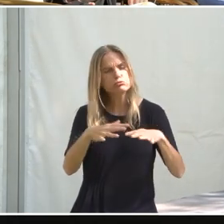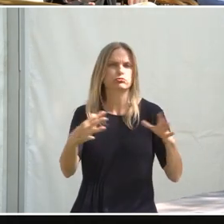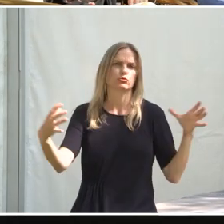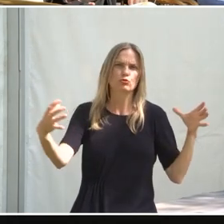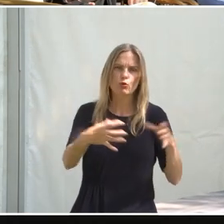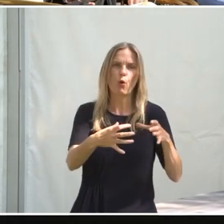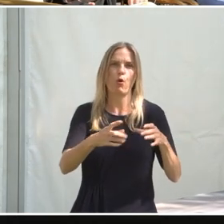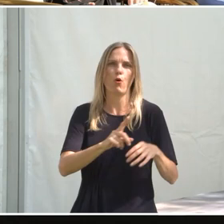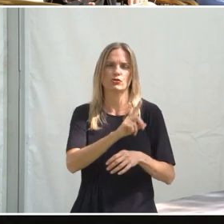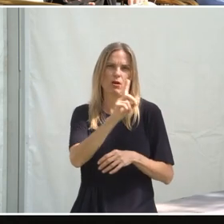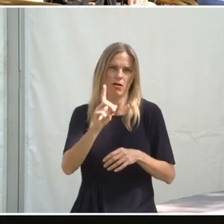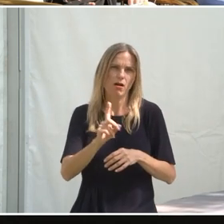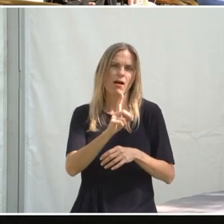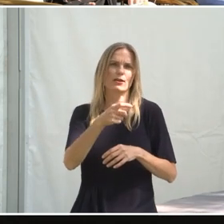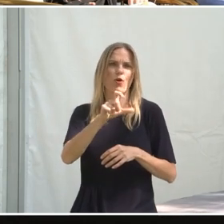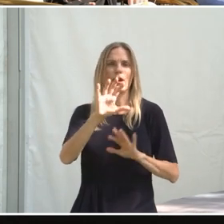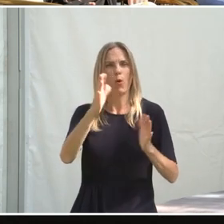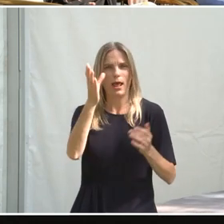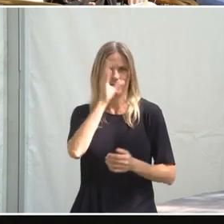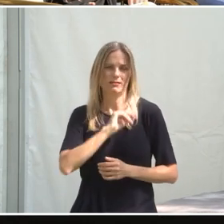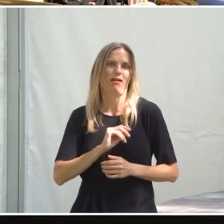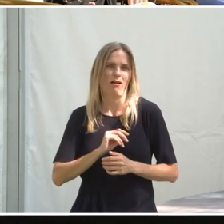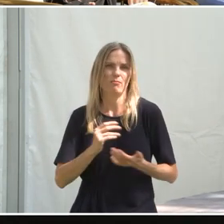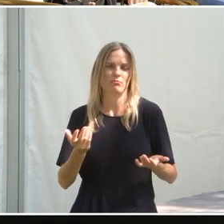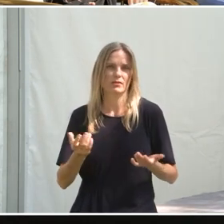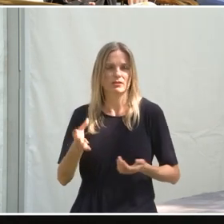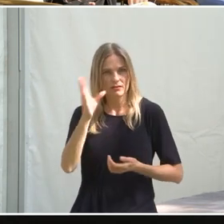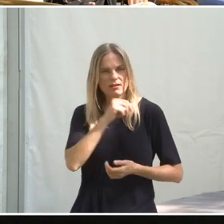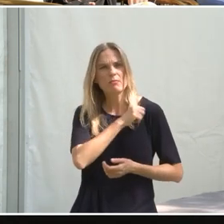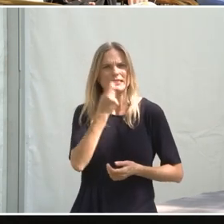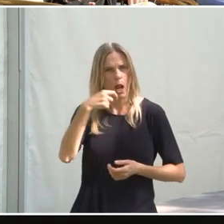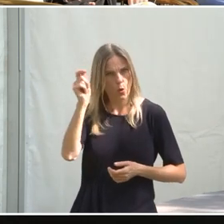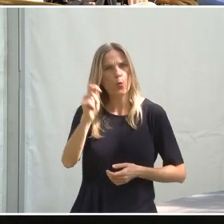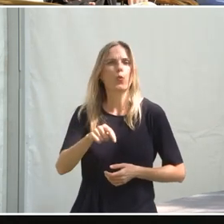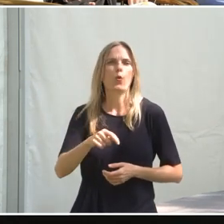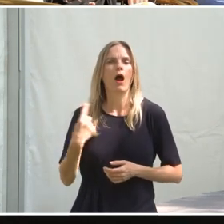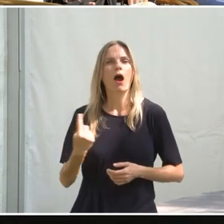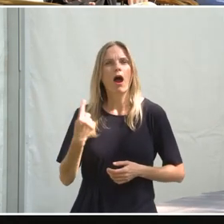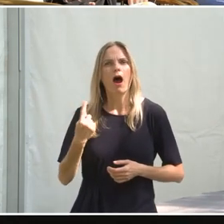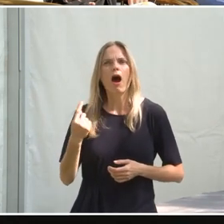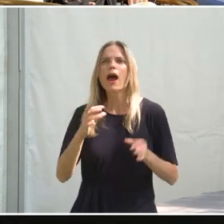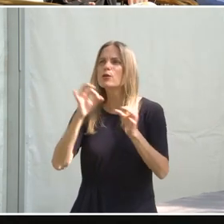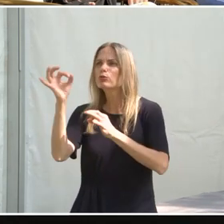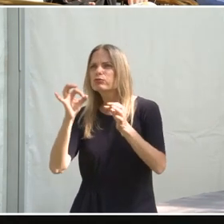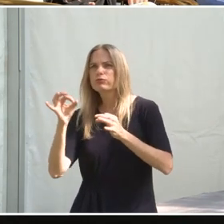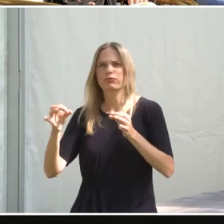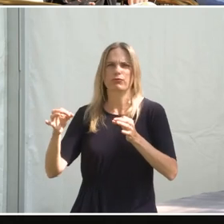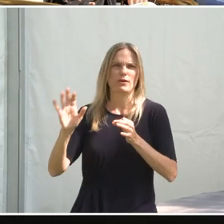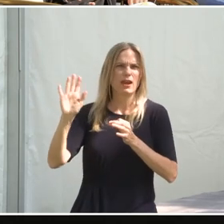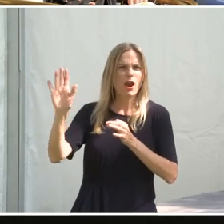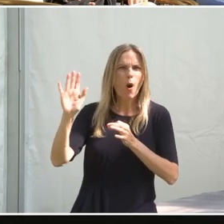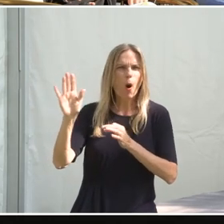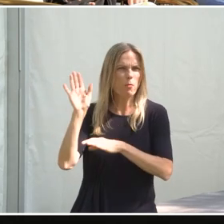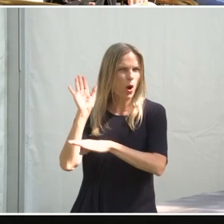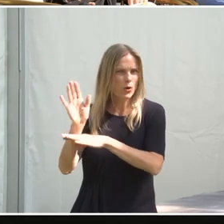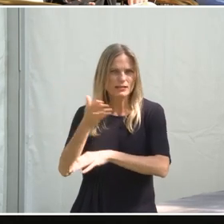time together so significant connections can happen. So it's not only responsibility for planners or landscape architects,